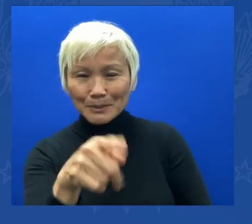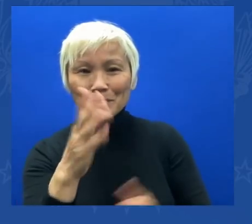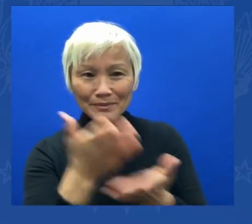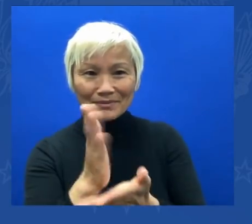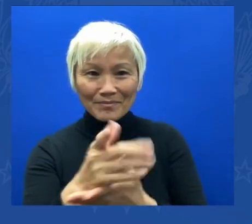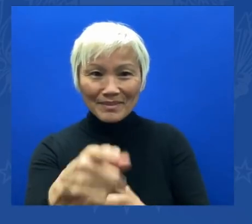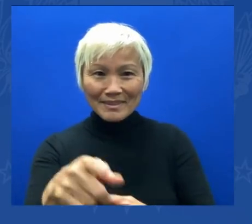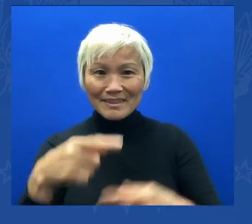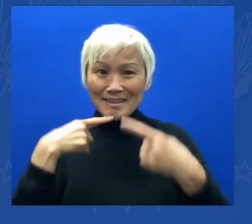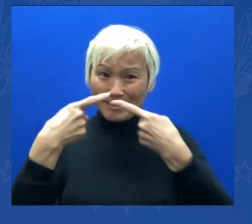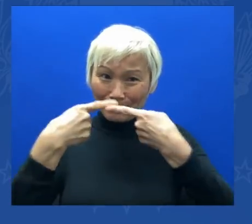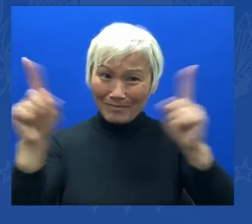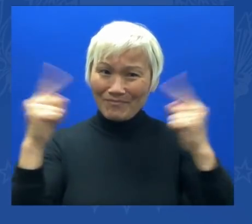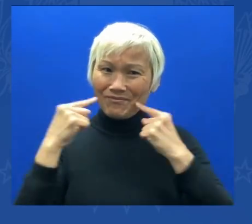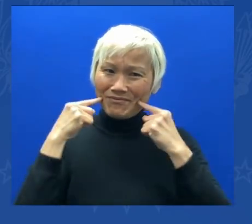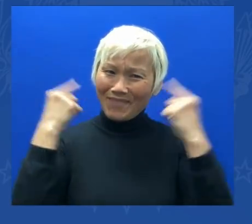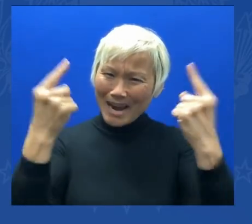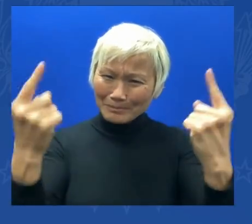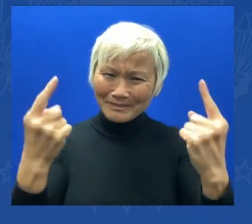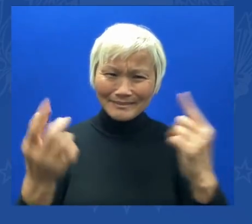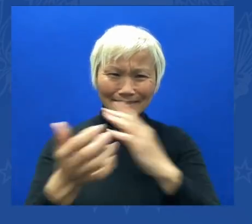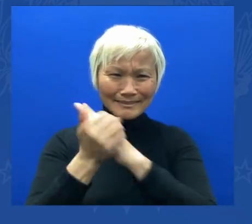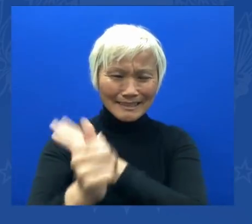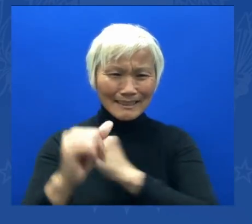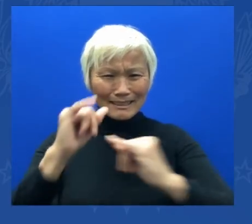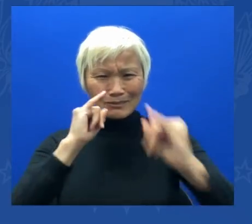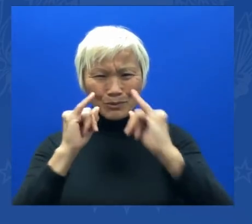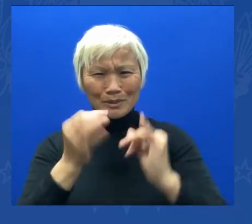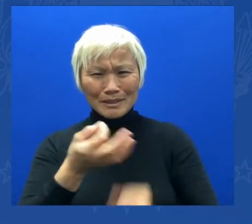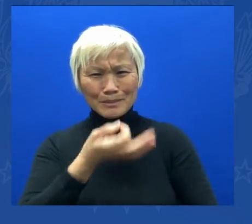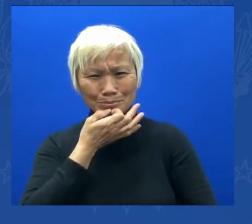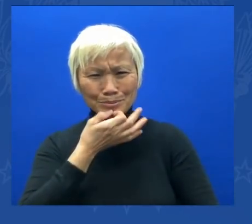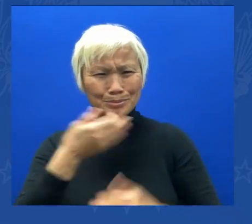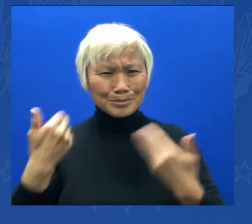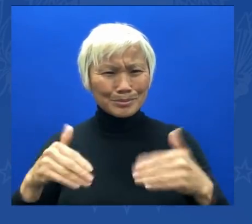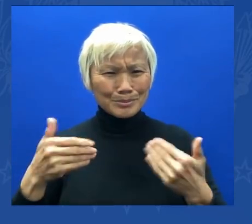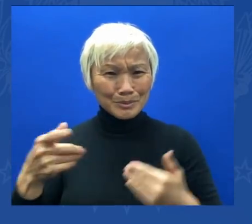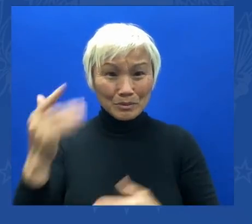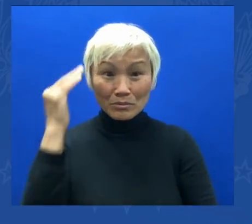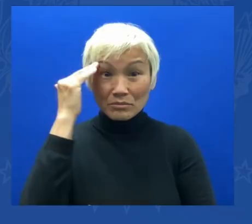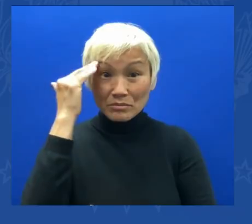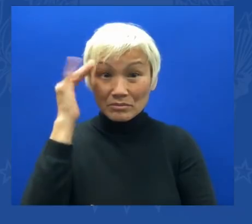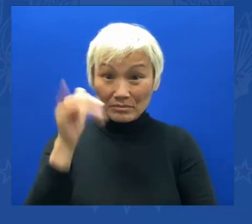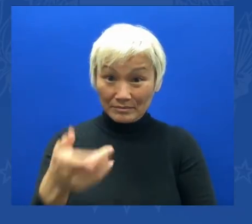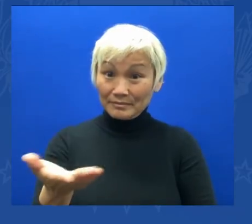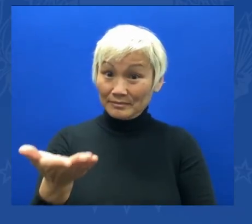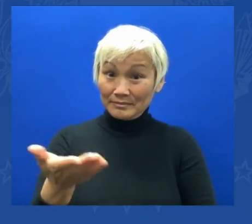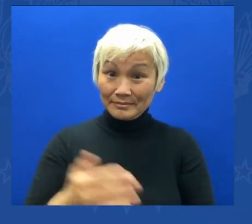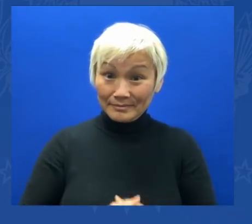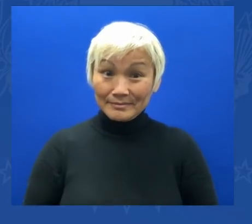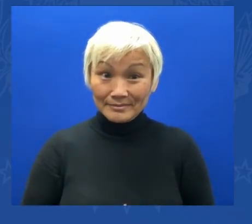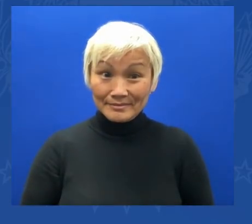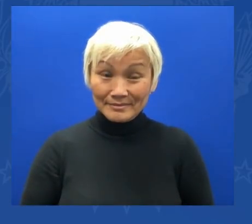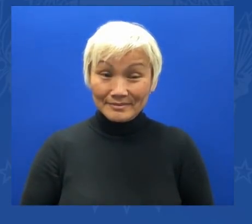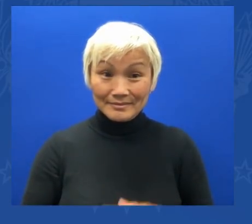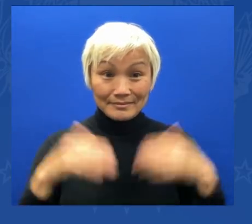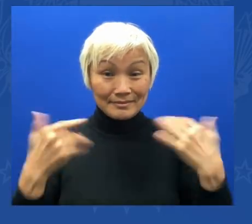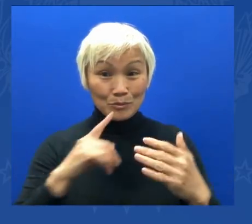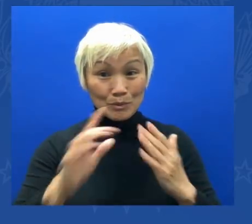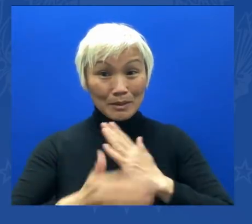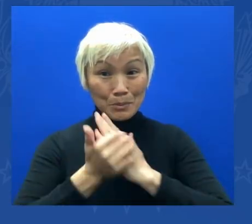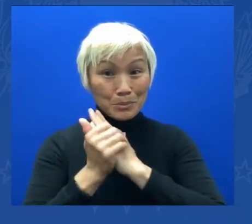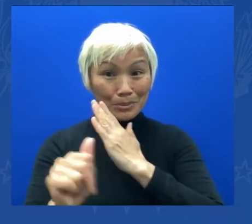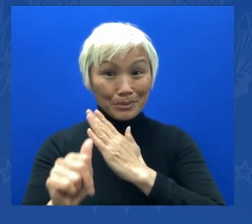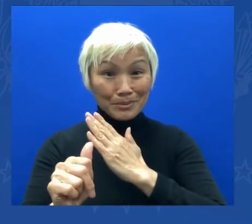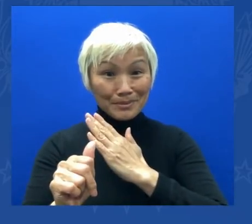skills. Billy, you should know what you're doing, pal. You know it well. And you should, I think, you should